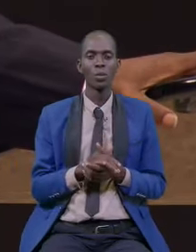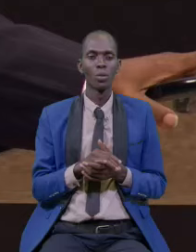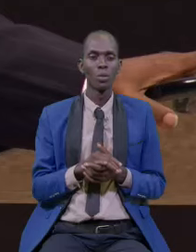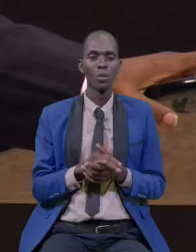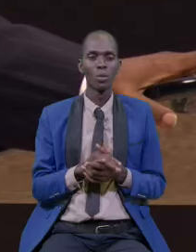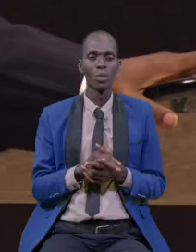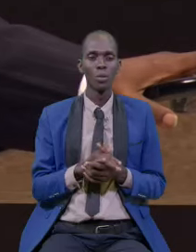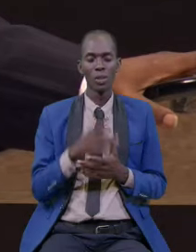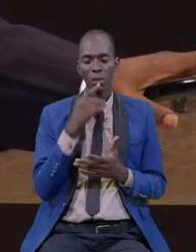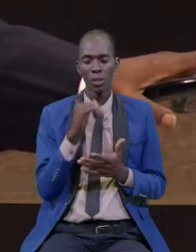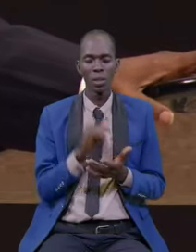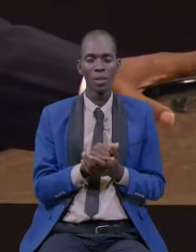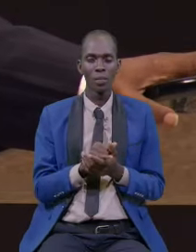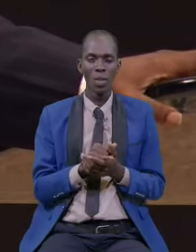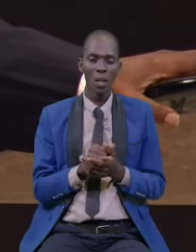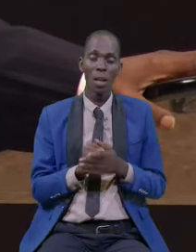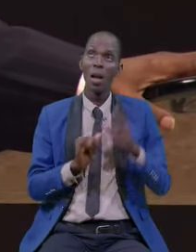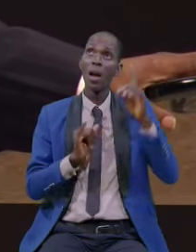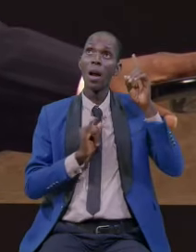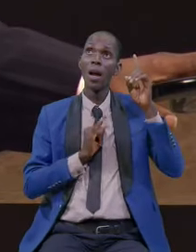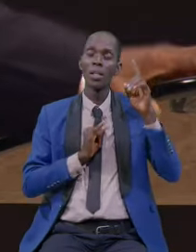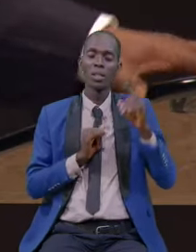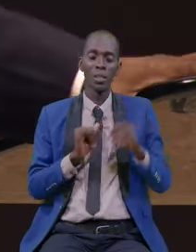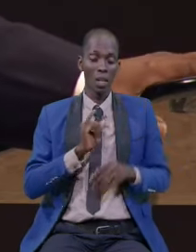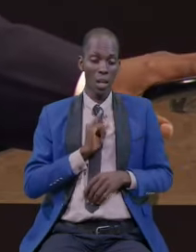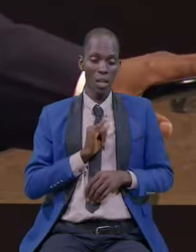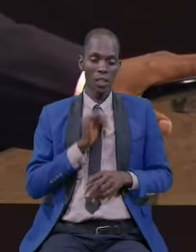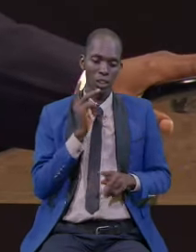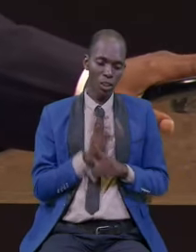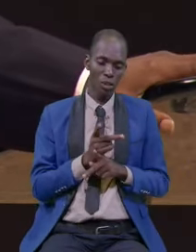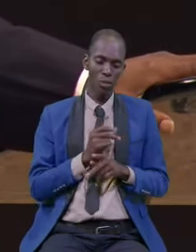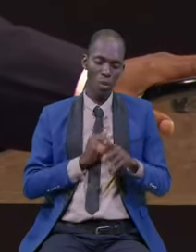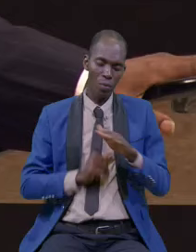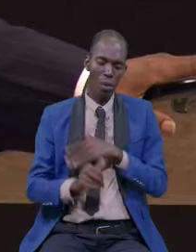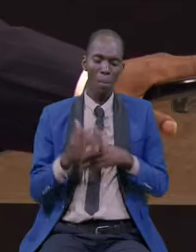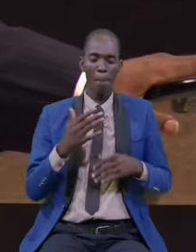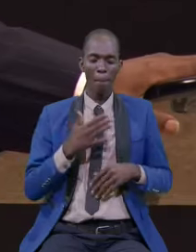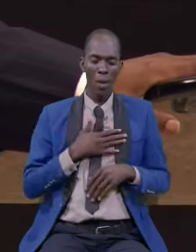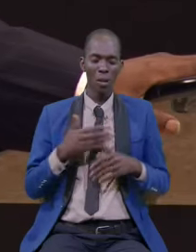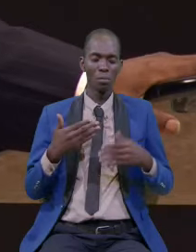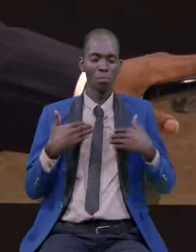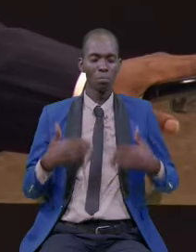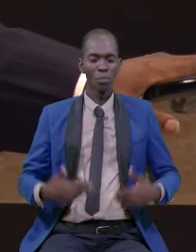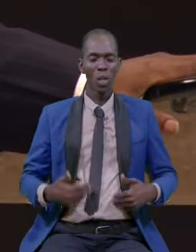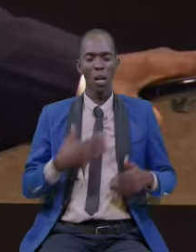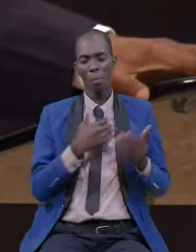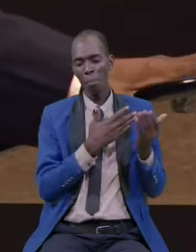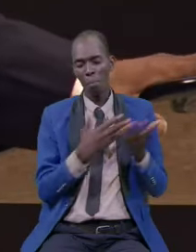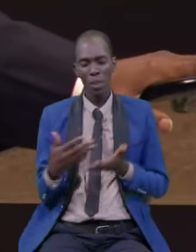I keep under my body and bring it into